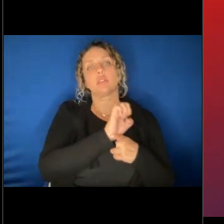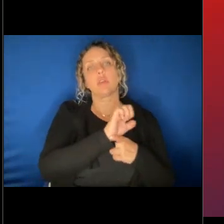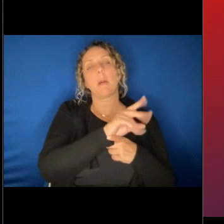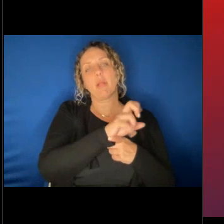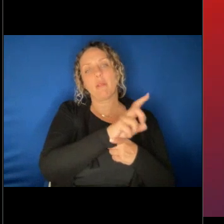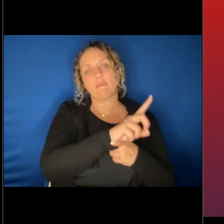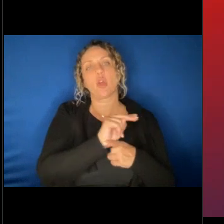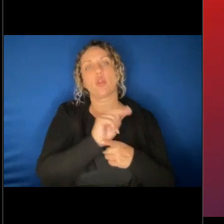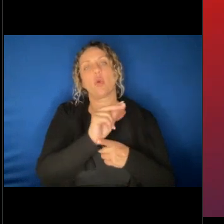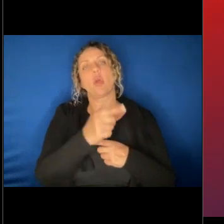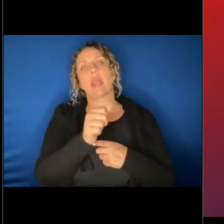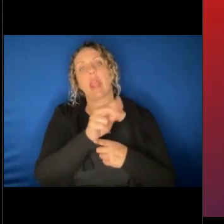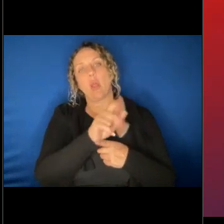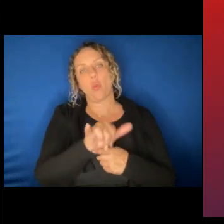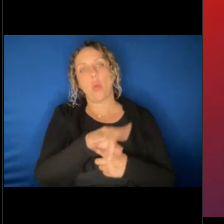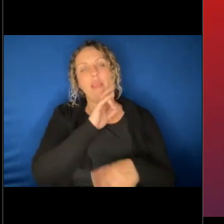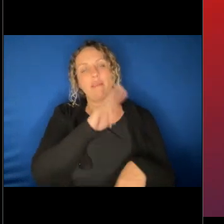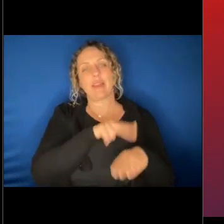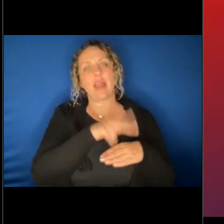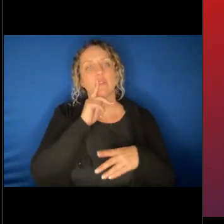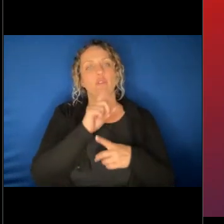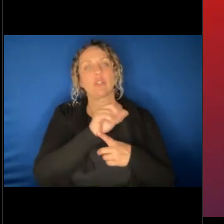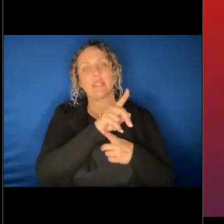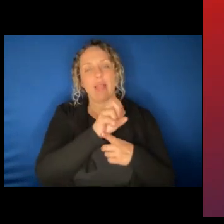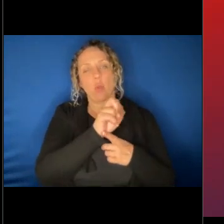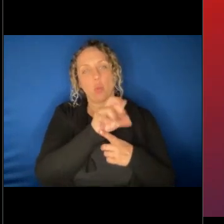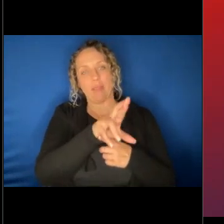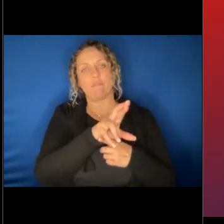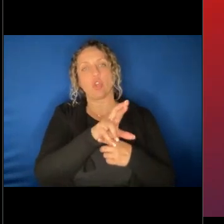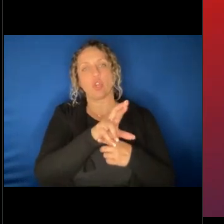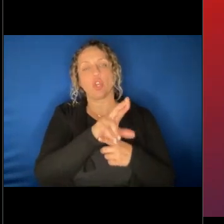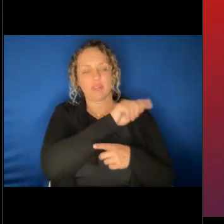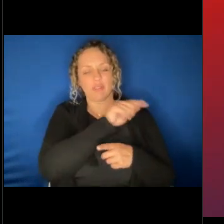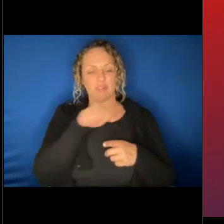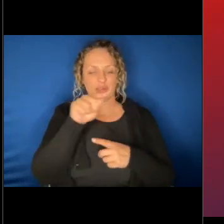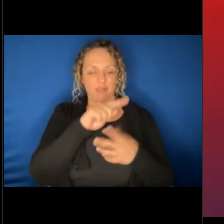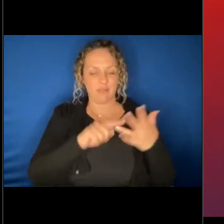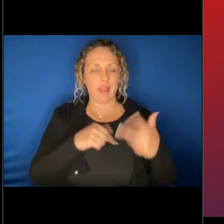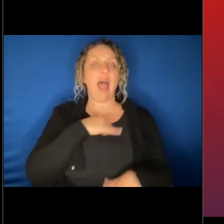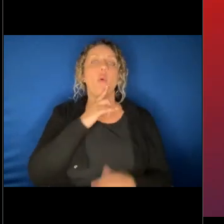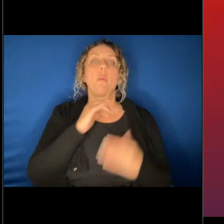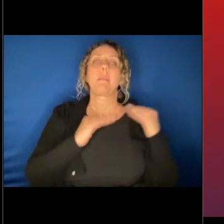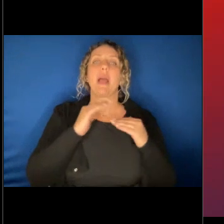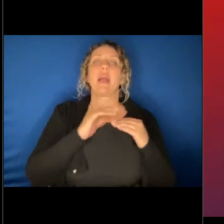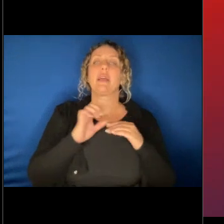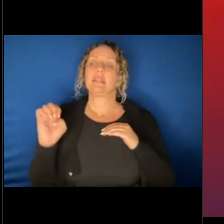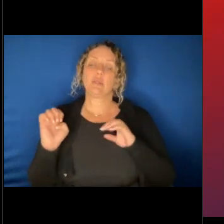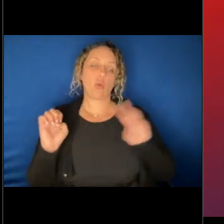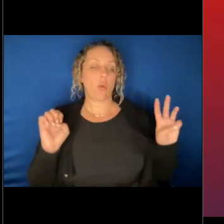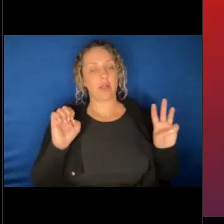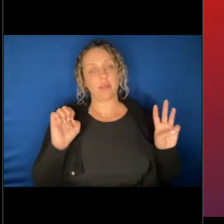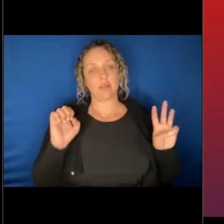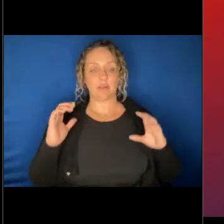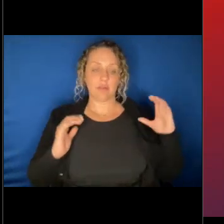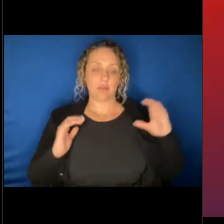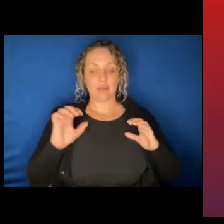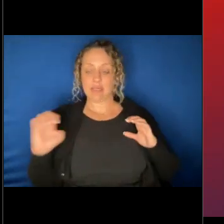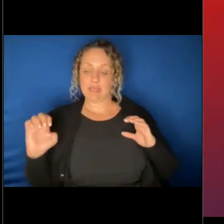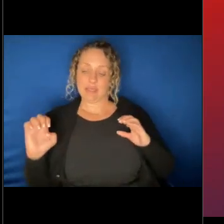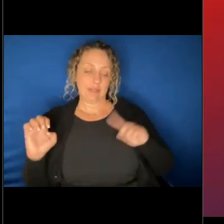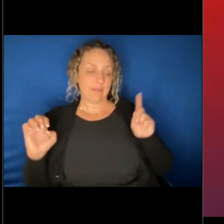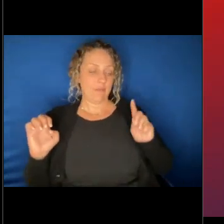Gateway create a natural boundary where the Stanley Weaver Canal does. I believe the city is more balanced east to west, and people would agree on the east side is different than the